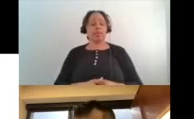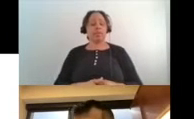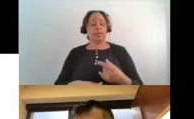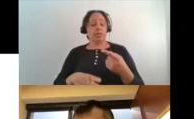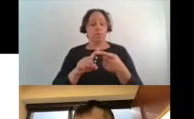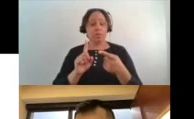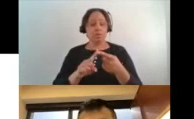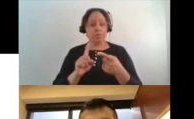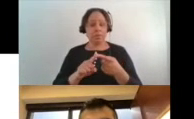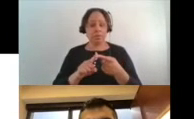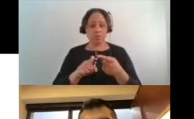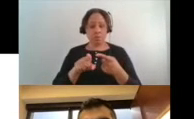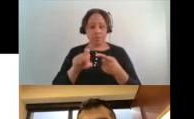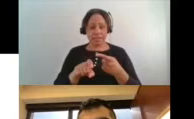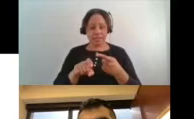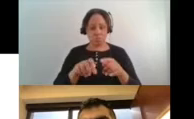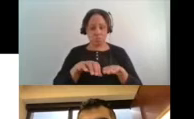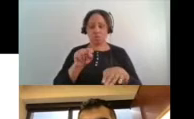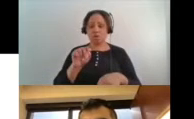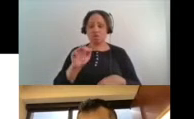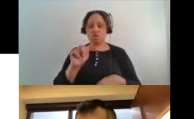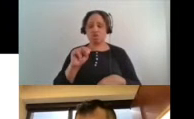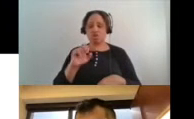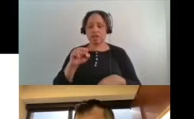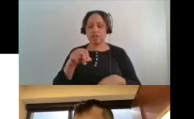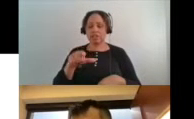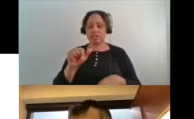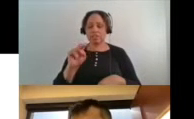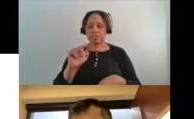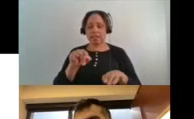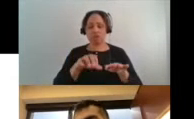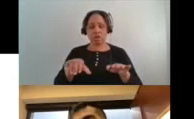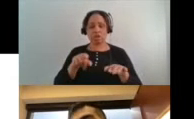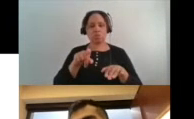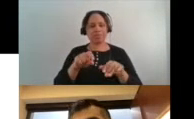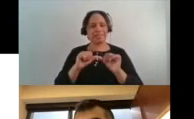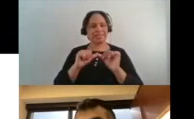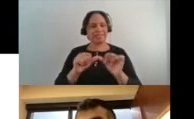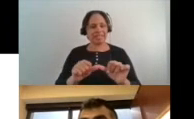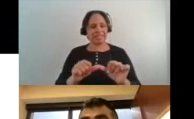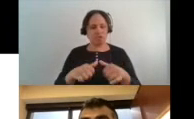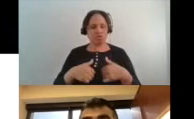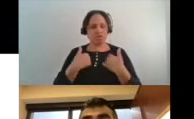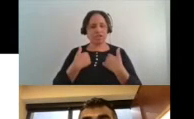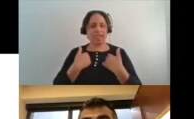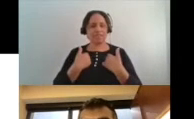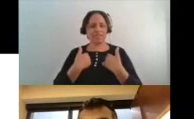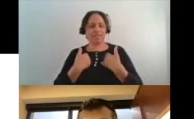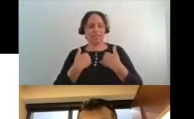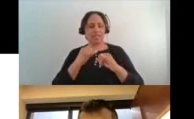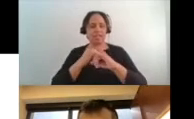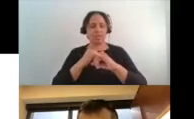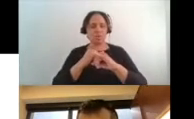you need with transplant is you need lifelong immunosuppression medications. These are medications that lower your immune system function